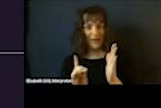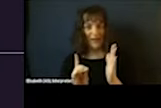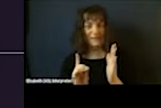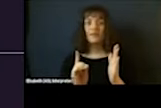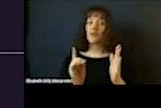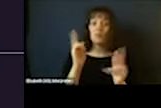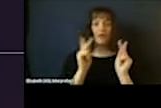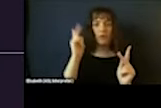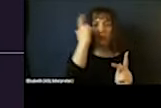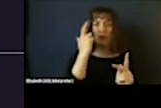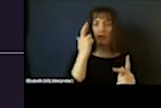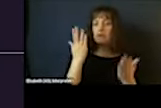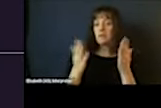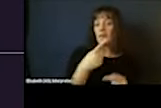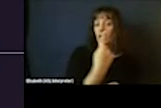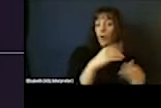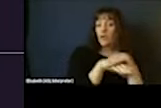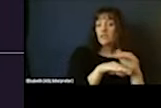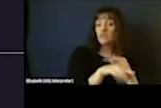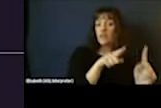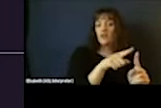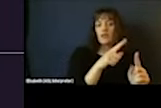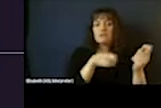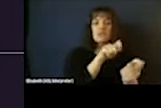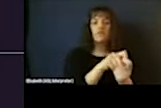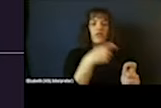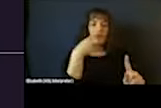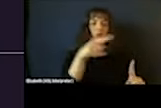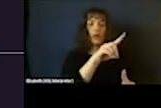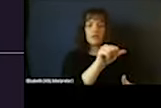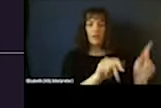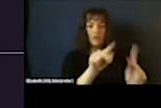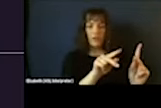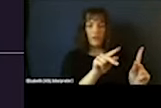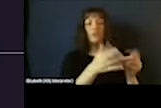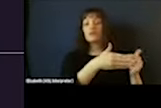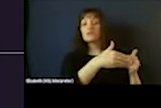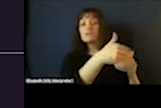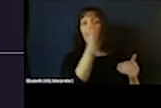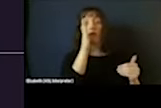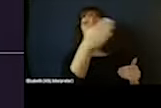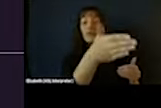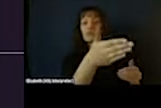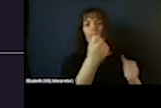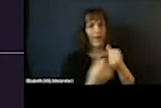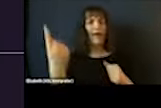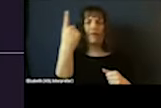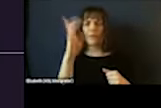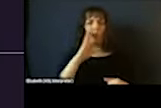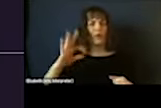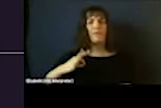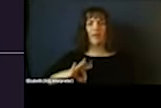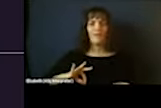group of people to start off with, in the long run, it's going to make that thing that you've accessibilized better for absolutely everybody. And it's going to